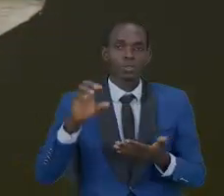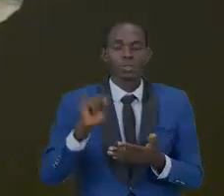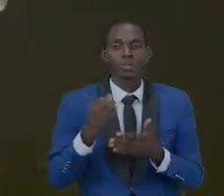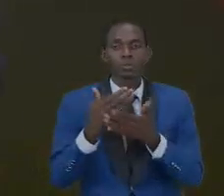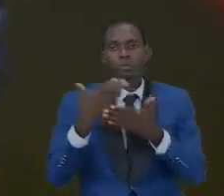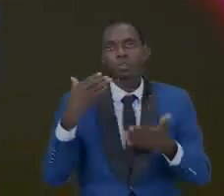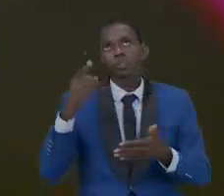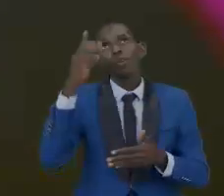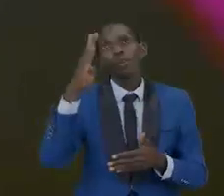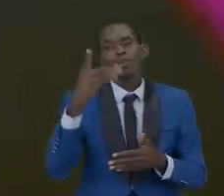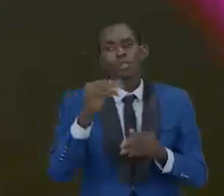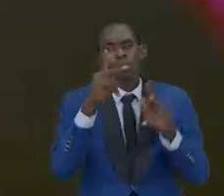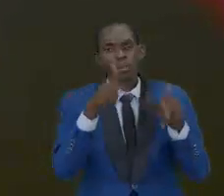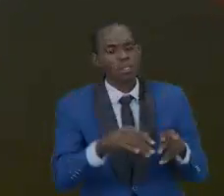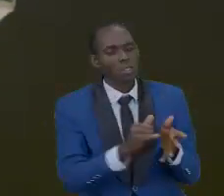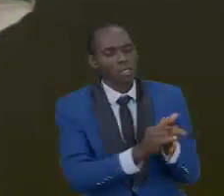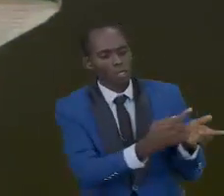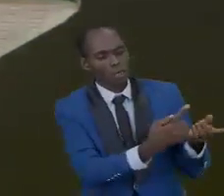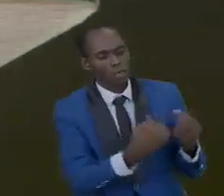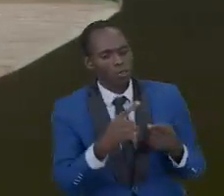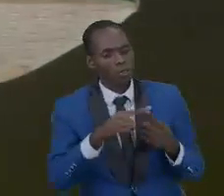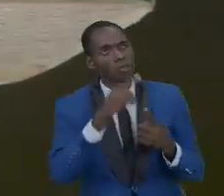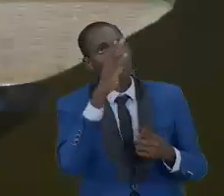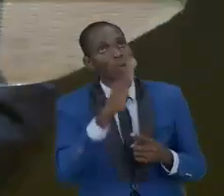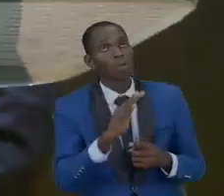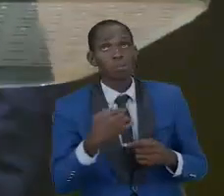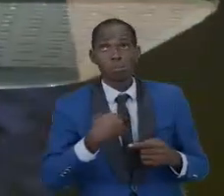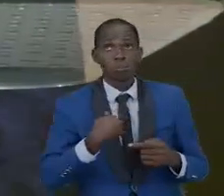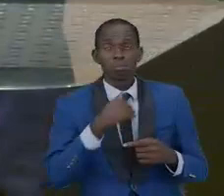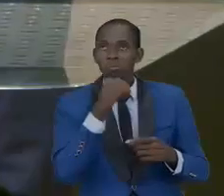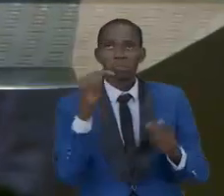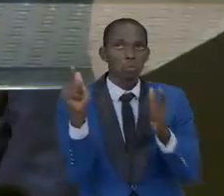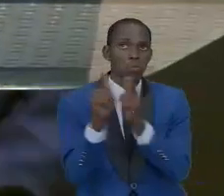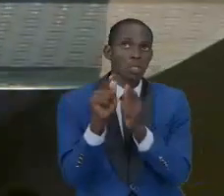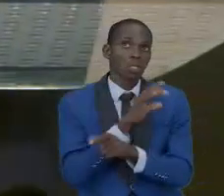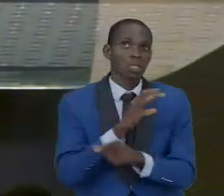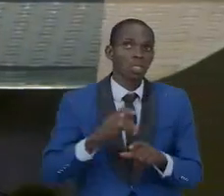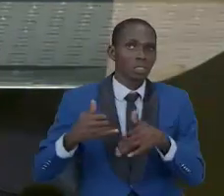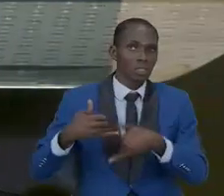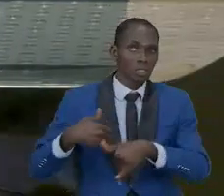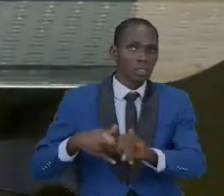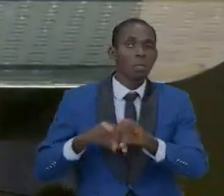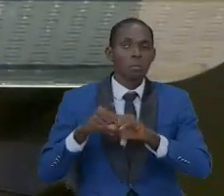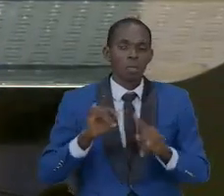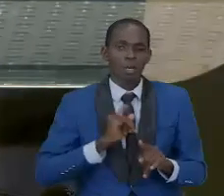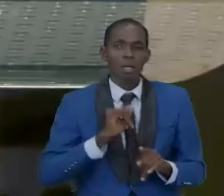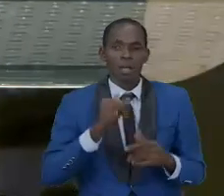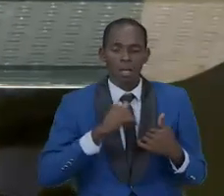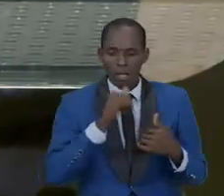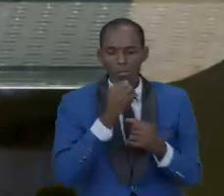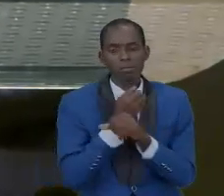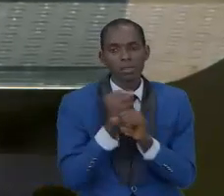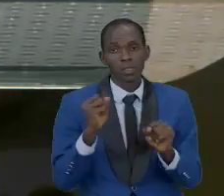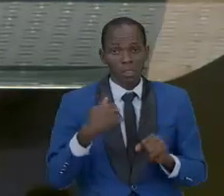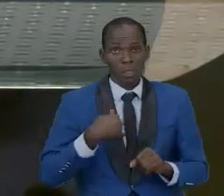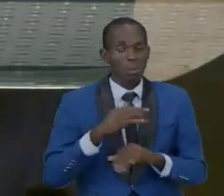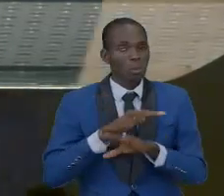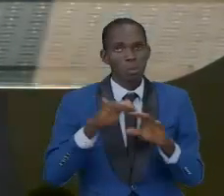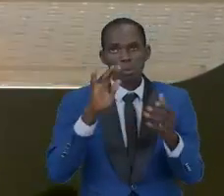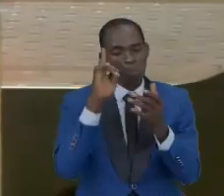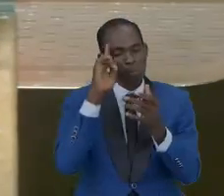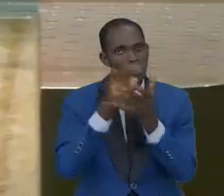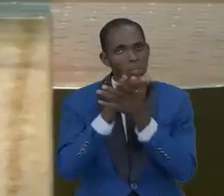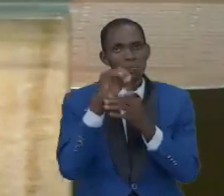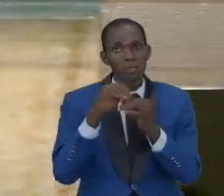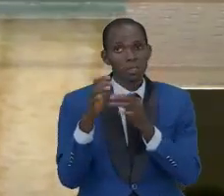and he says I've not met Christ but I'm Sage I'm not believed in Christ but I'm saying